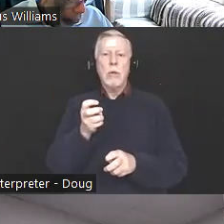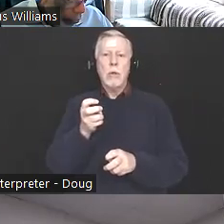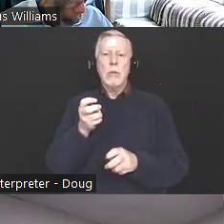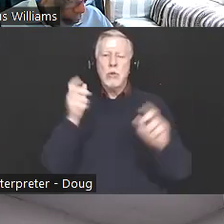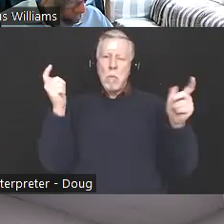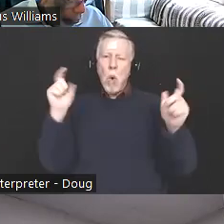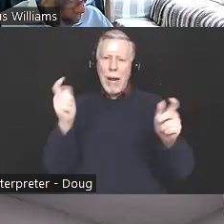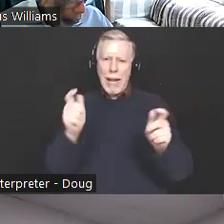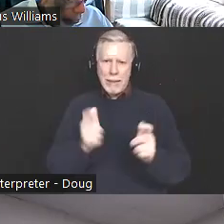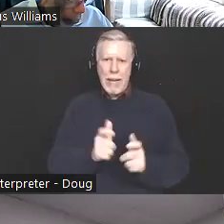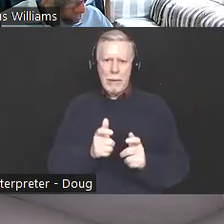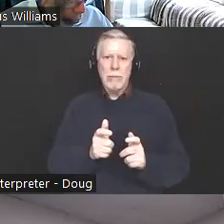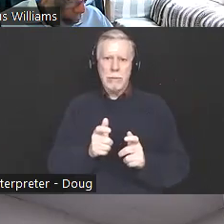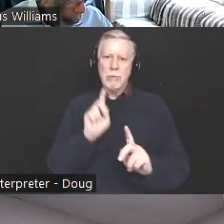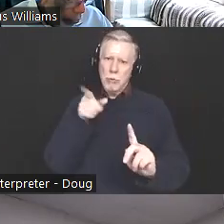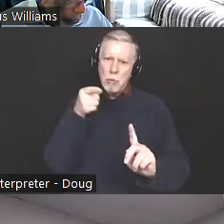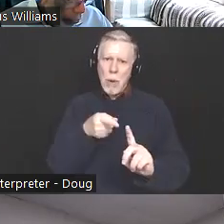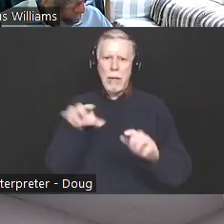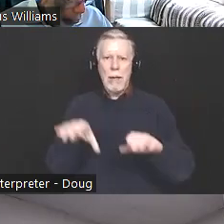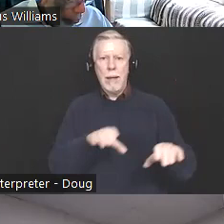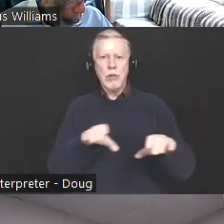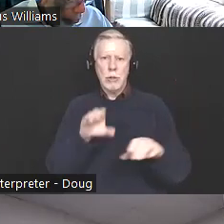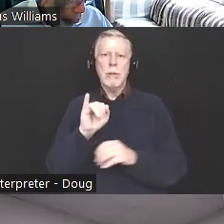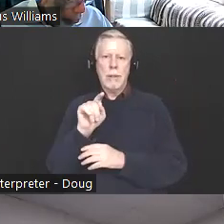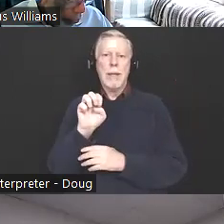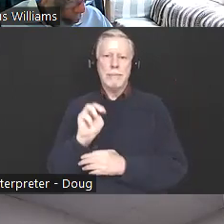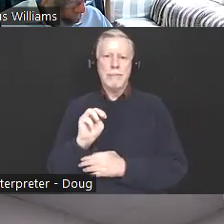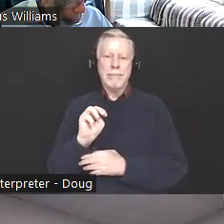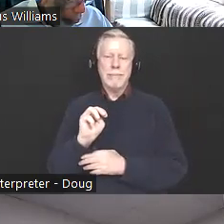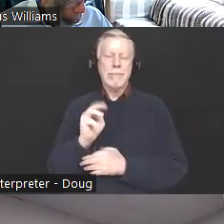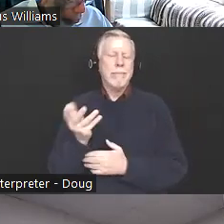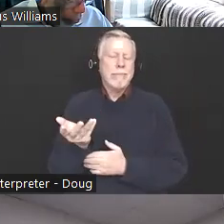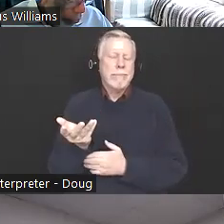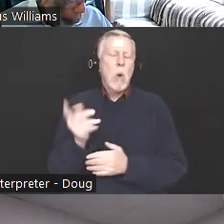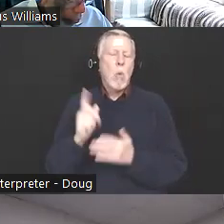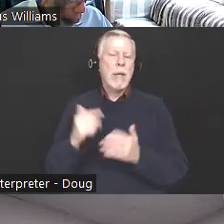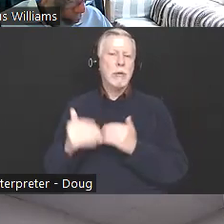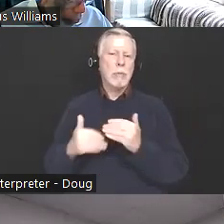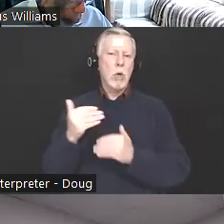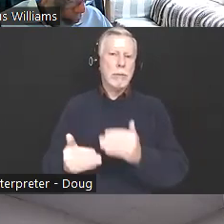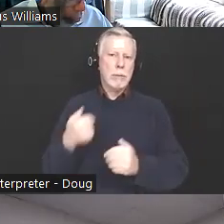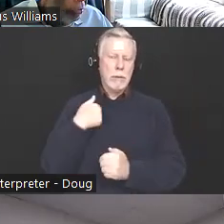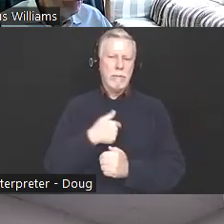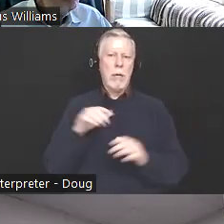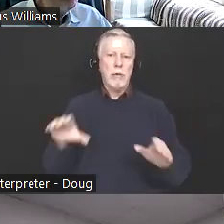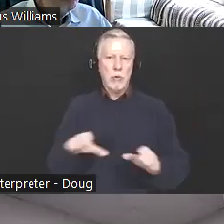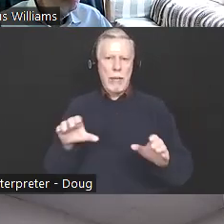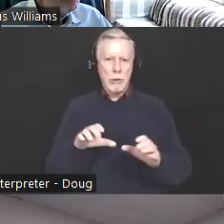an action item. What is the process going to be for us to execute X, Y, and